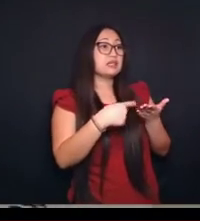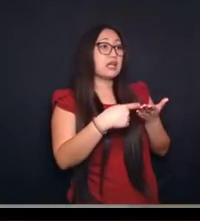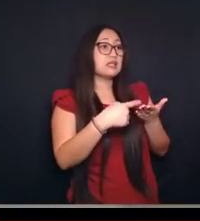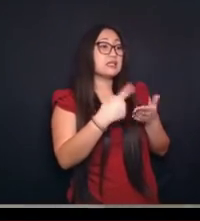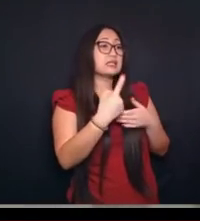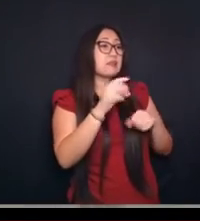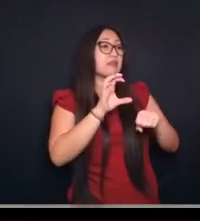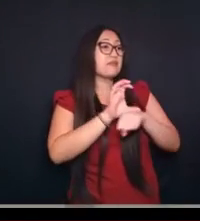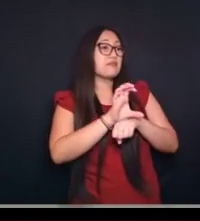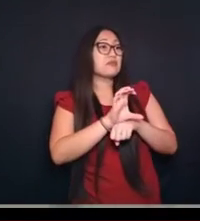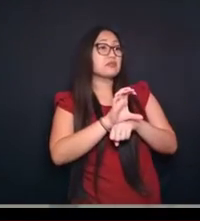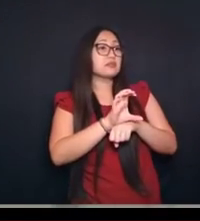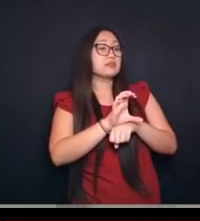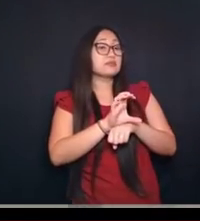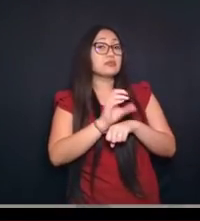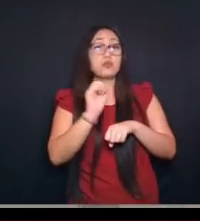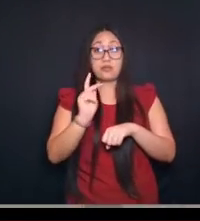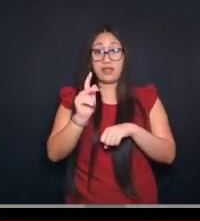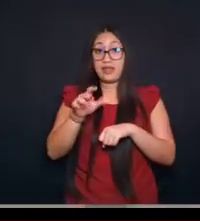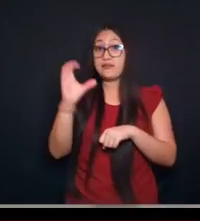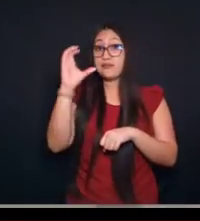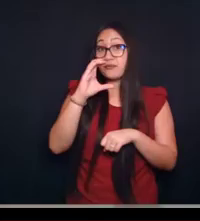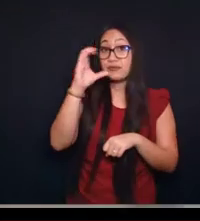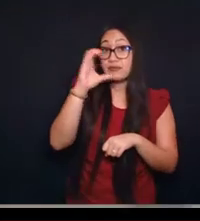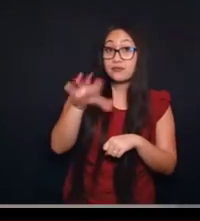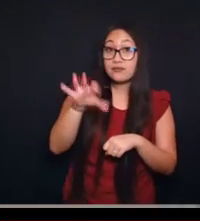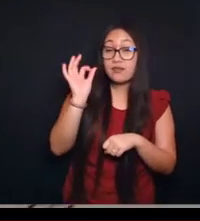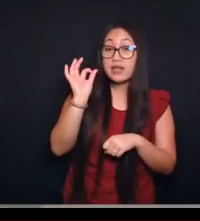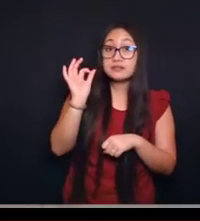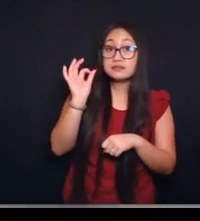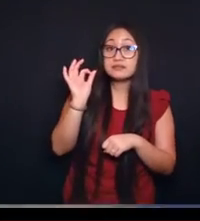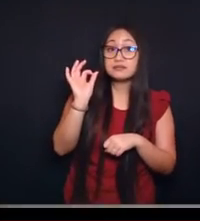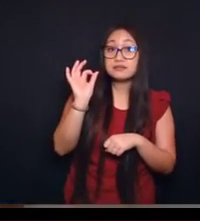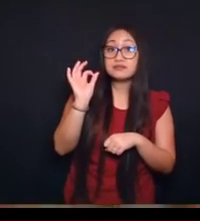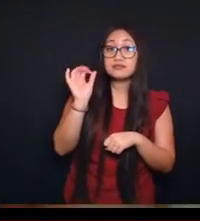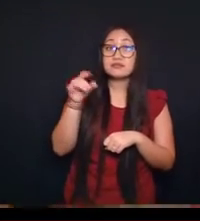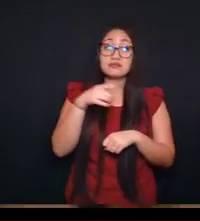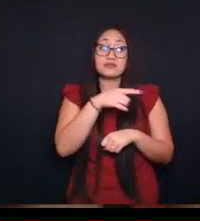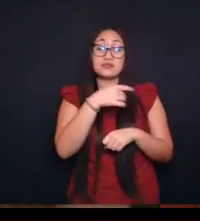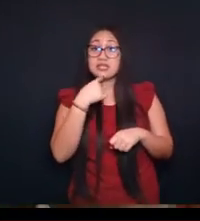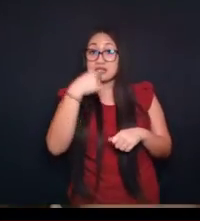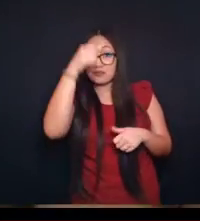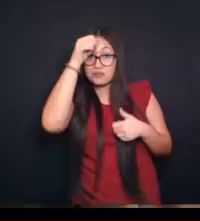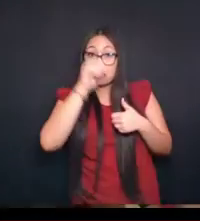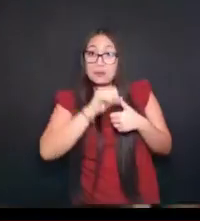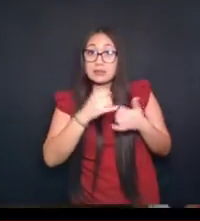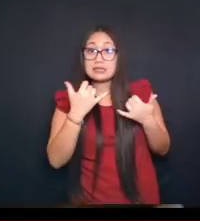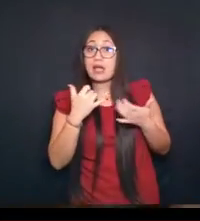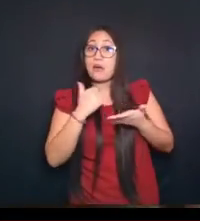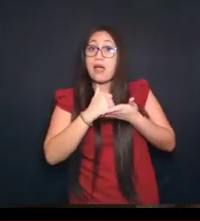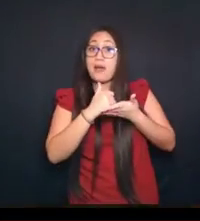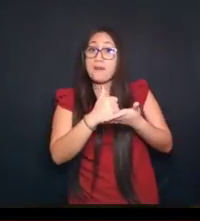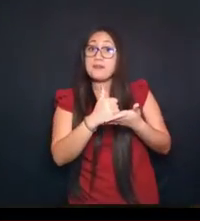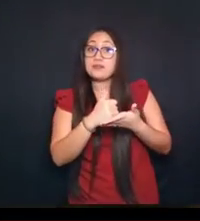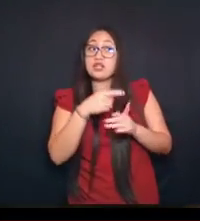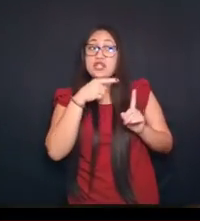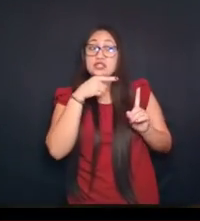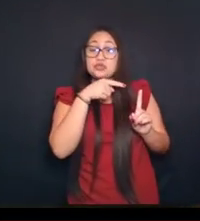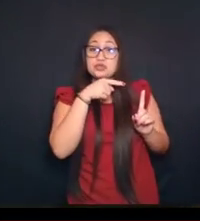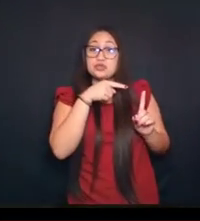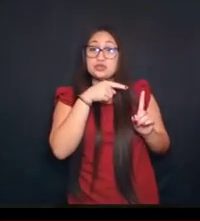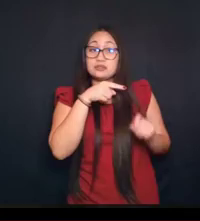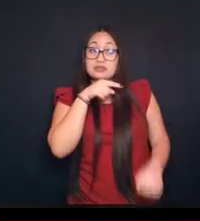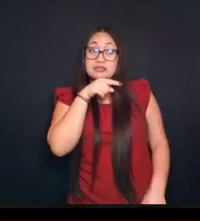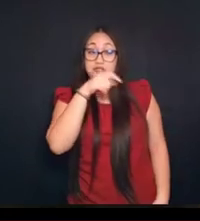off. Okay, find that. You're getting there. Find it. She said, I remember, but now help her find it. She remembers it talked about it pushing it